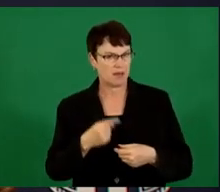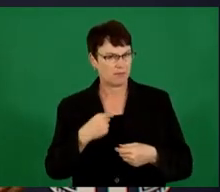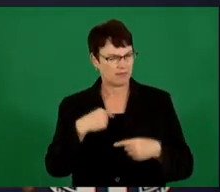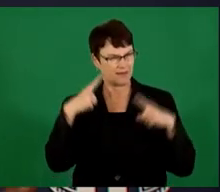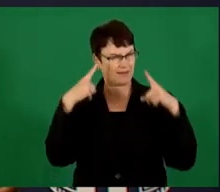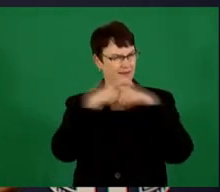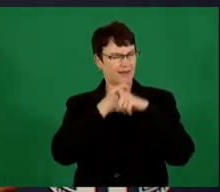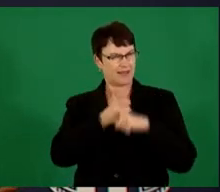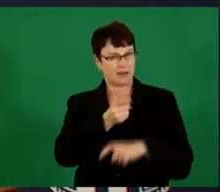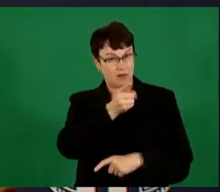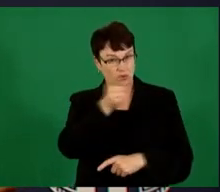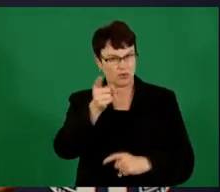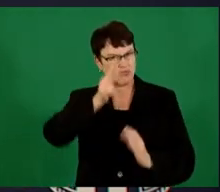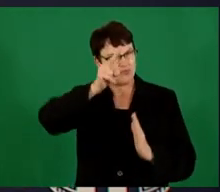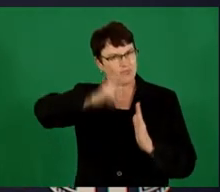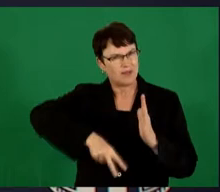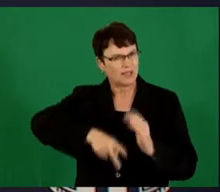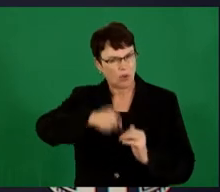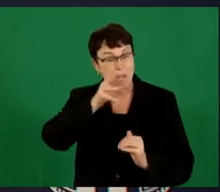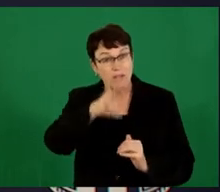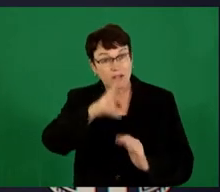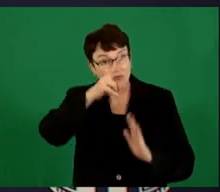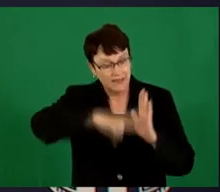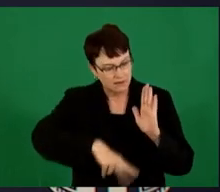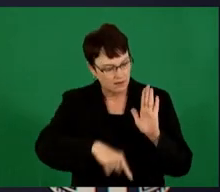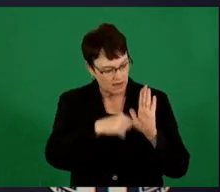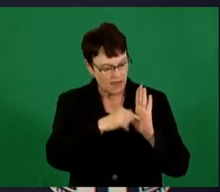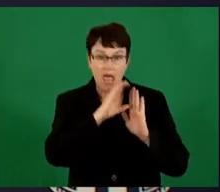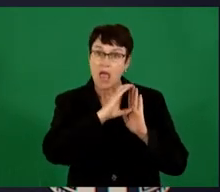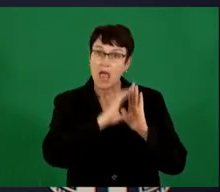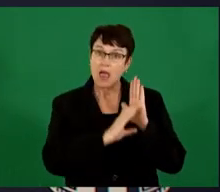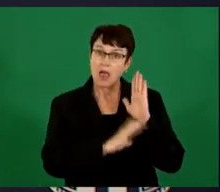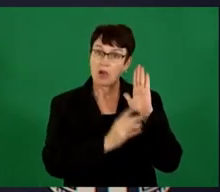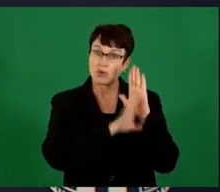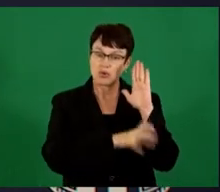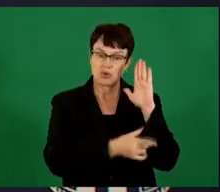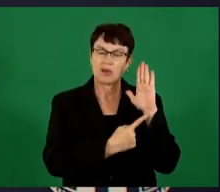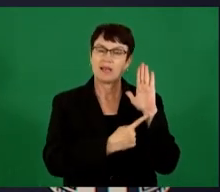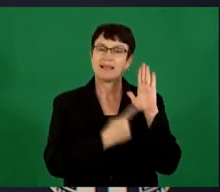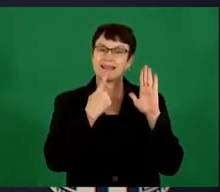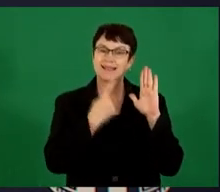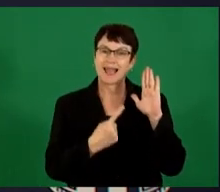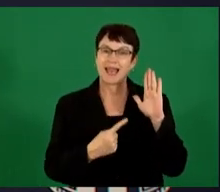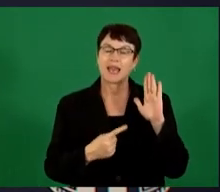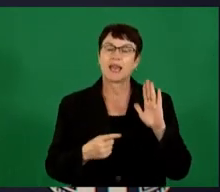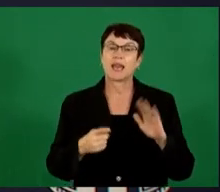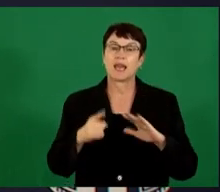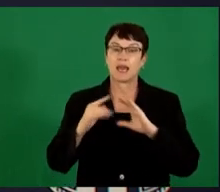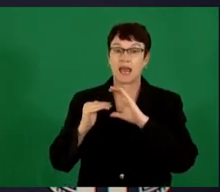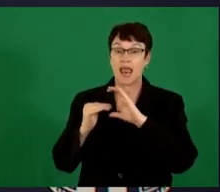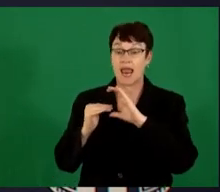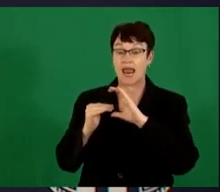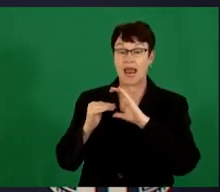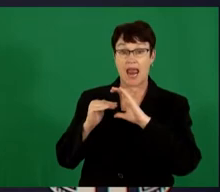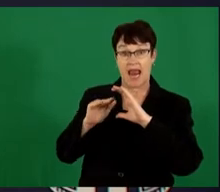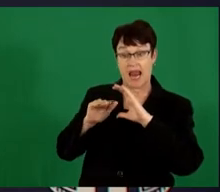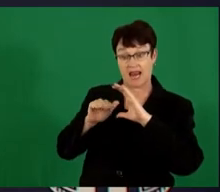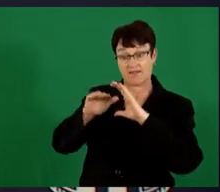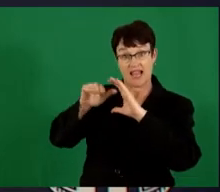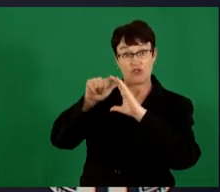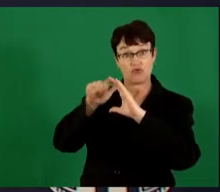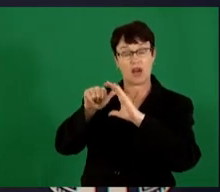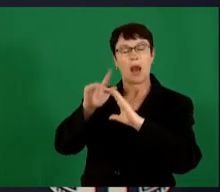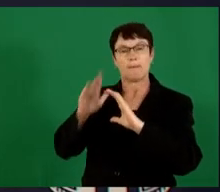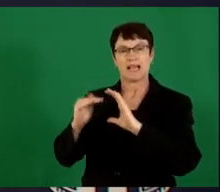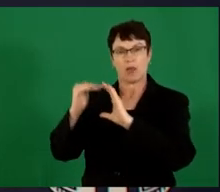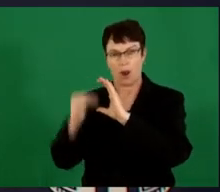go and read the Fed's Act, it actually says that they must pursue low inflation, maximum